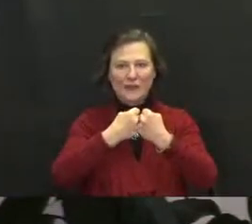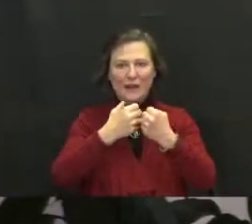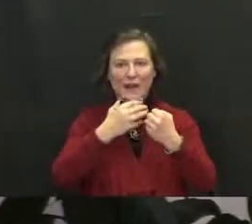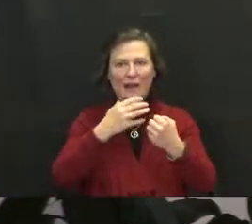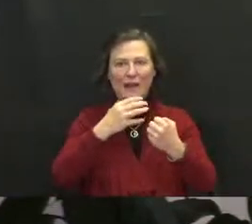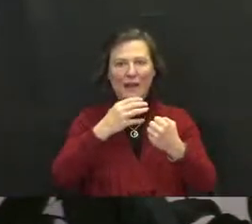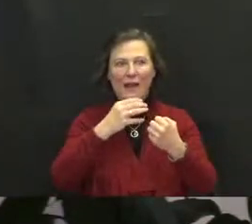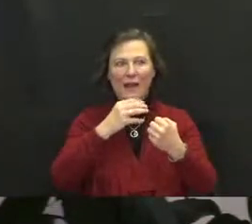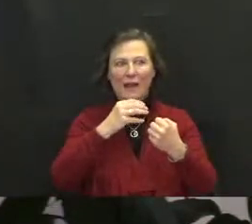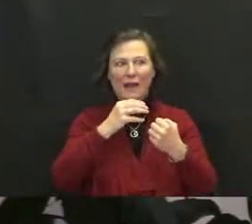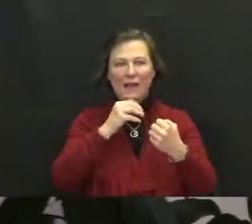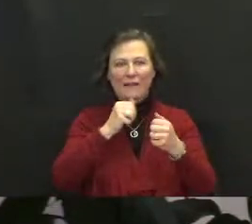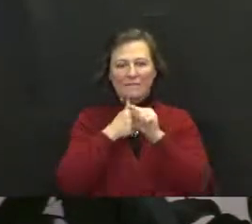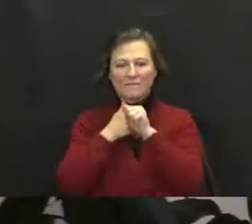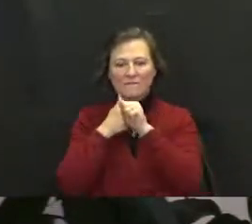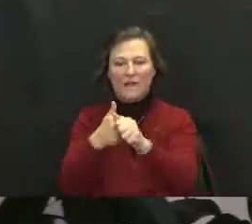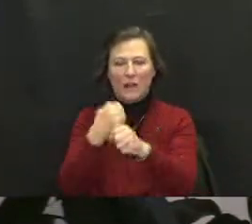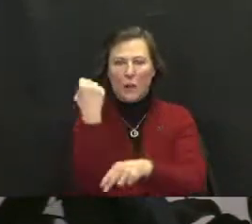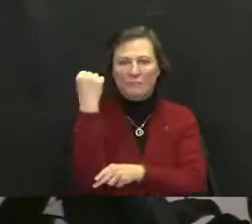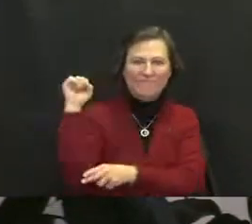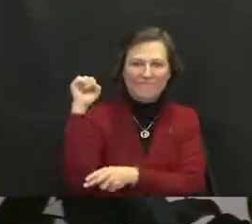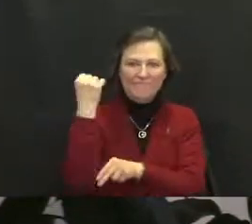to hostility.